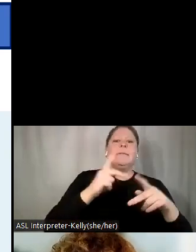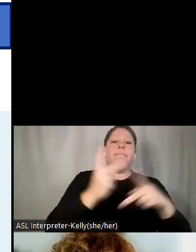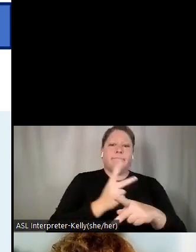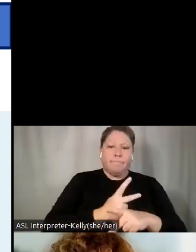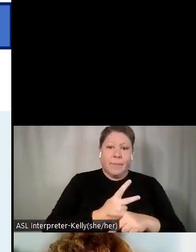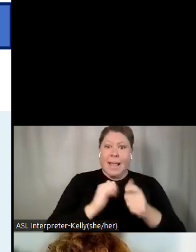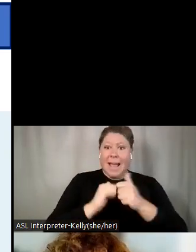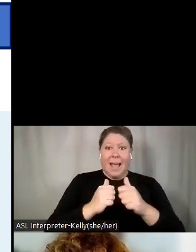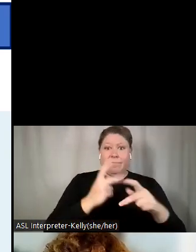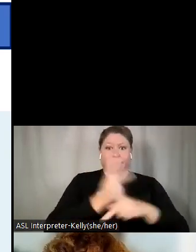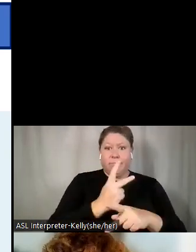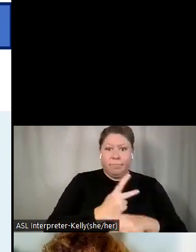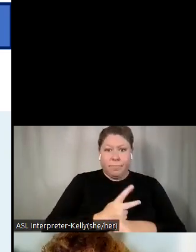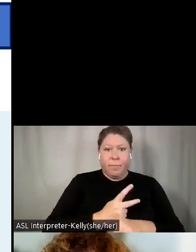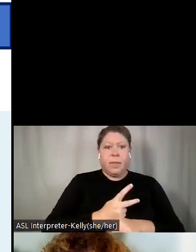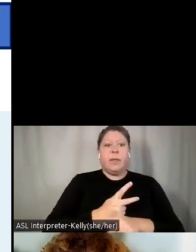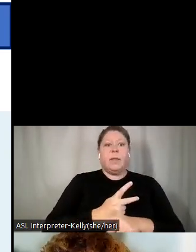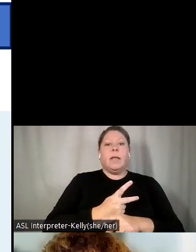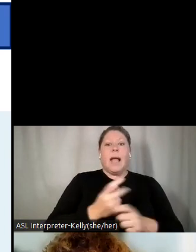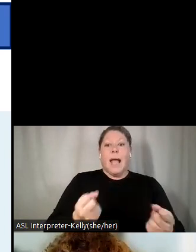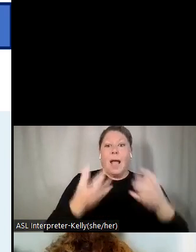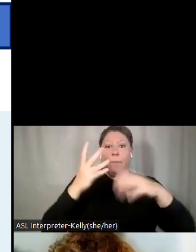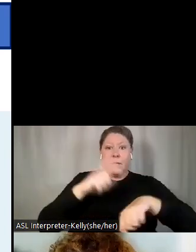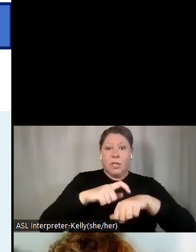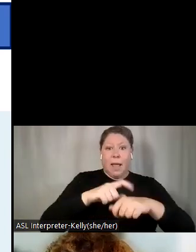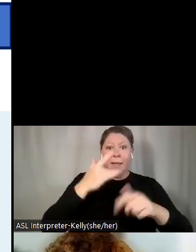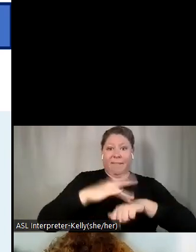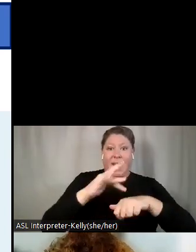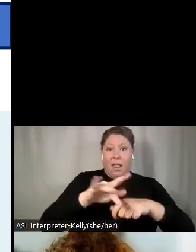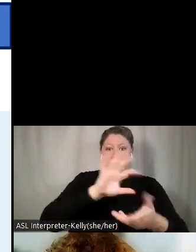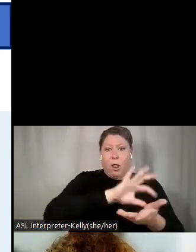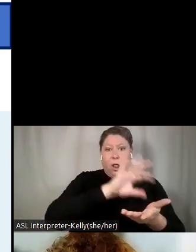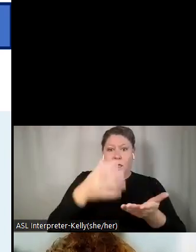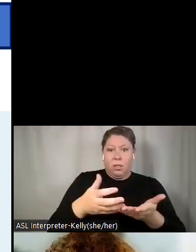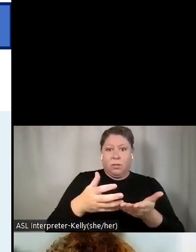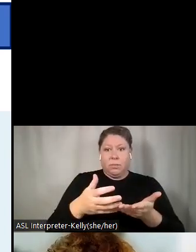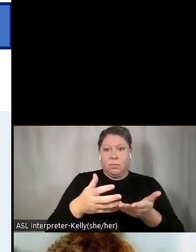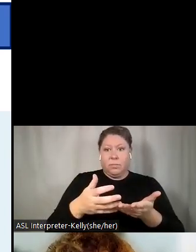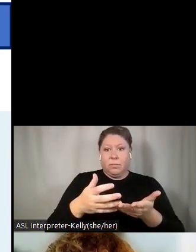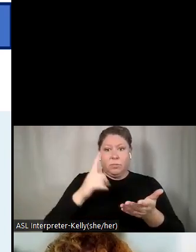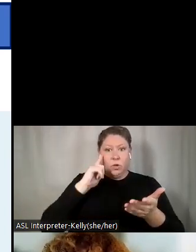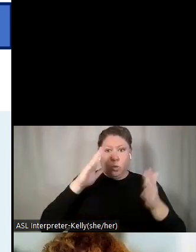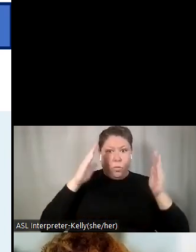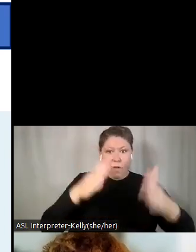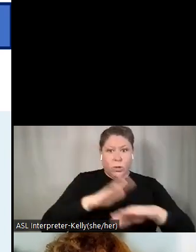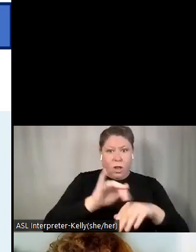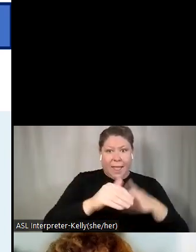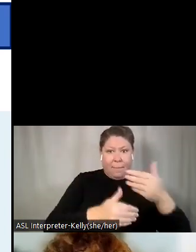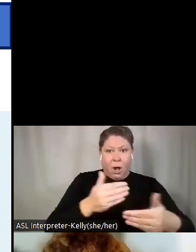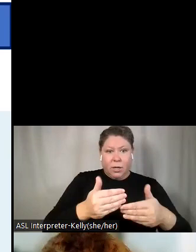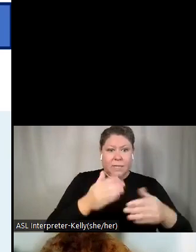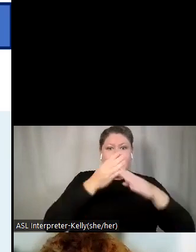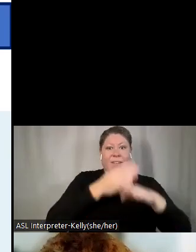calculate it by knowing the amount of time that you have available to work on a process, and then divided by